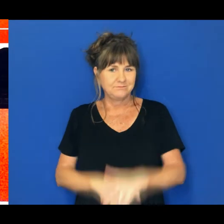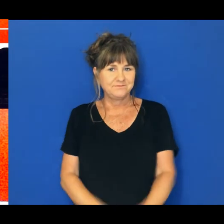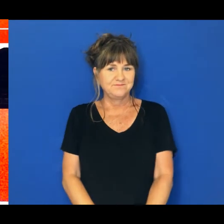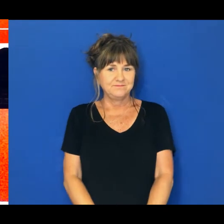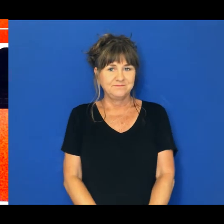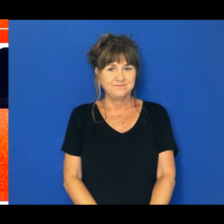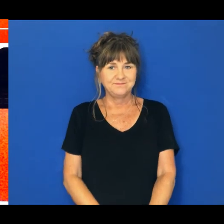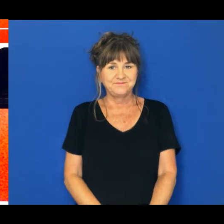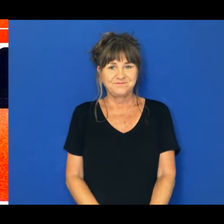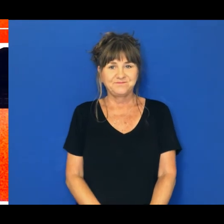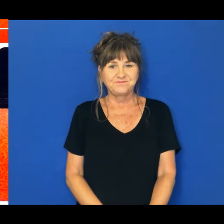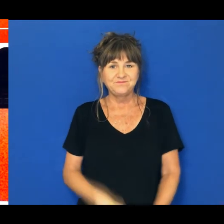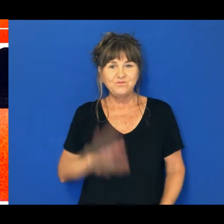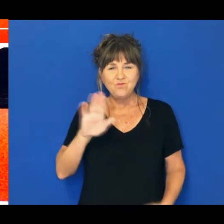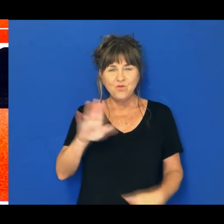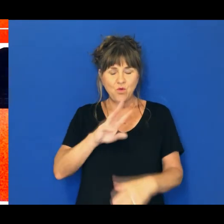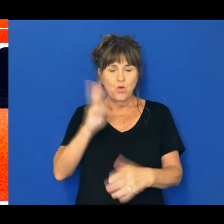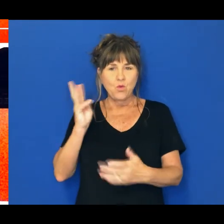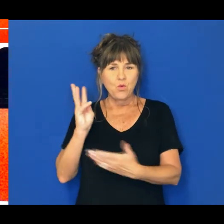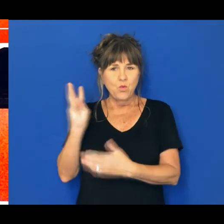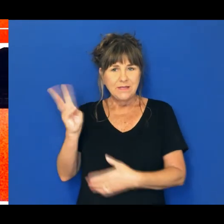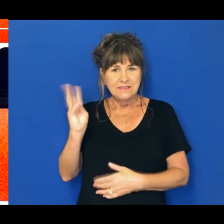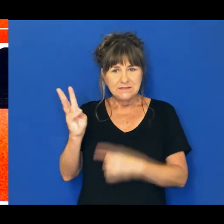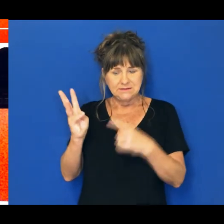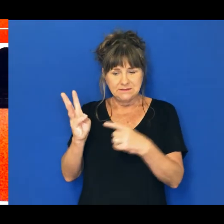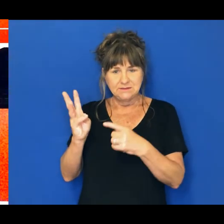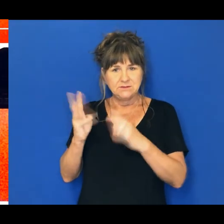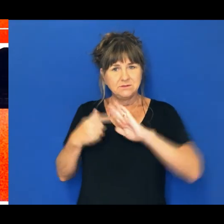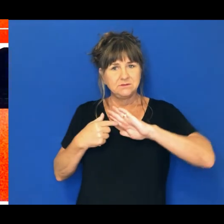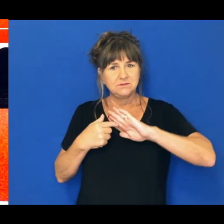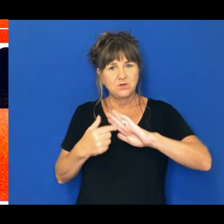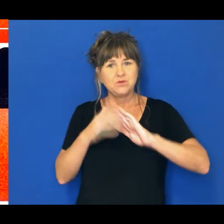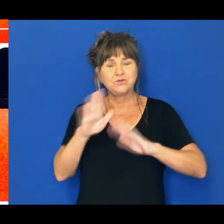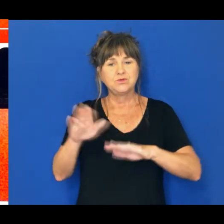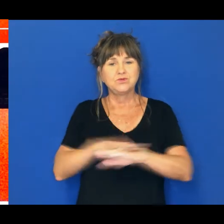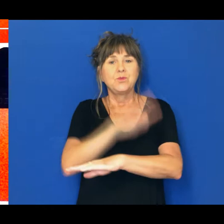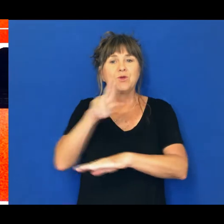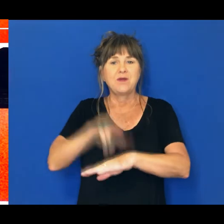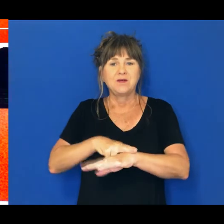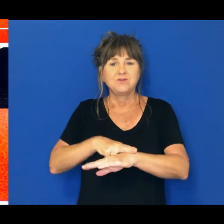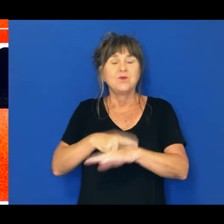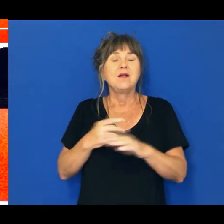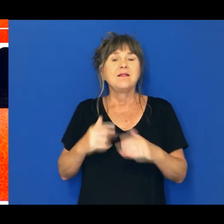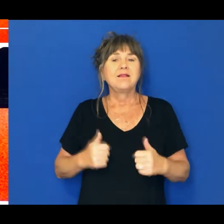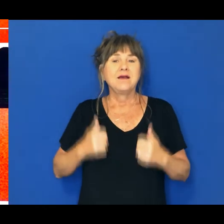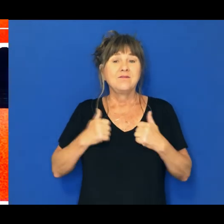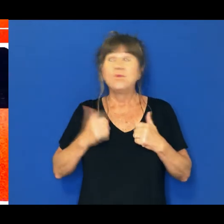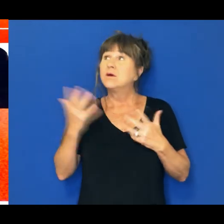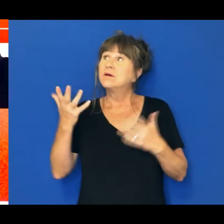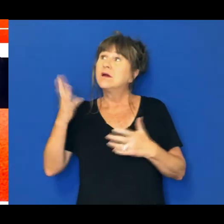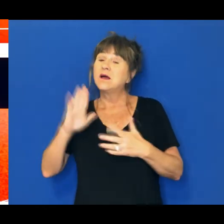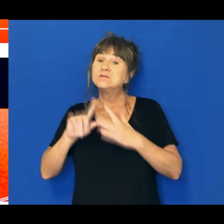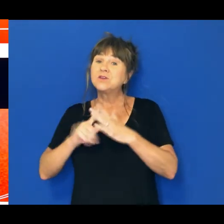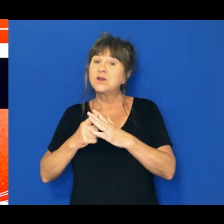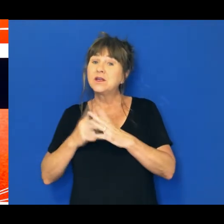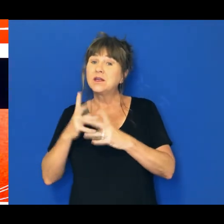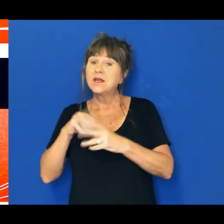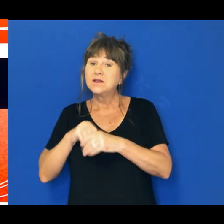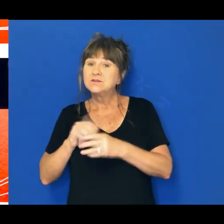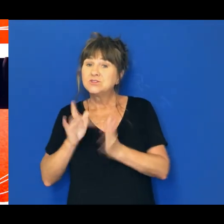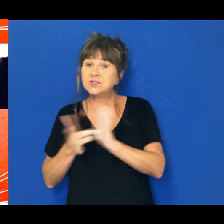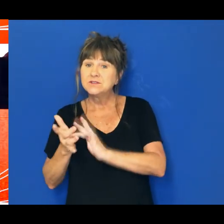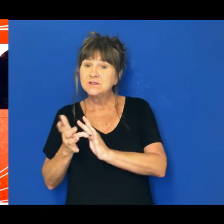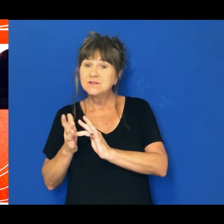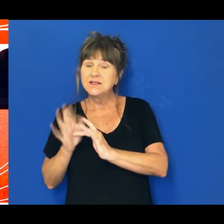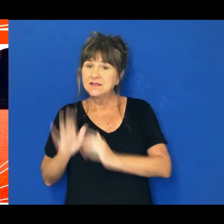notice. Your witness is your supernatural life, because what God began through Jesus and his life, his death,